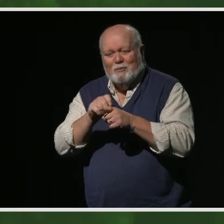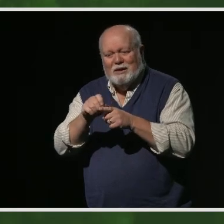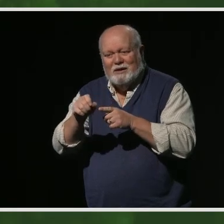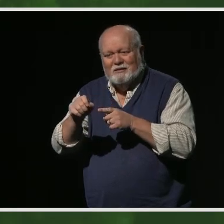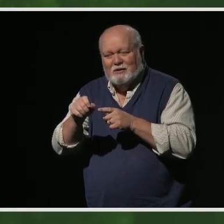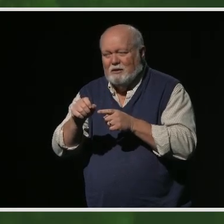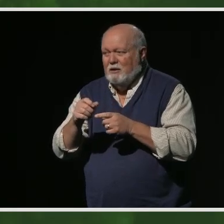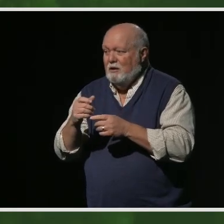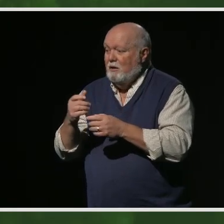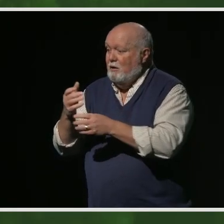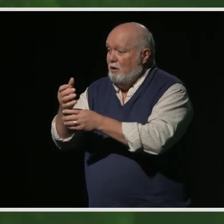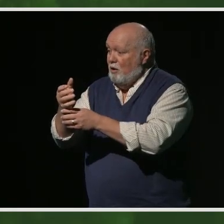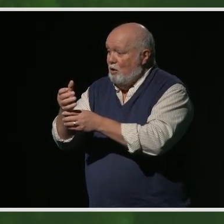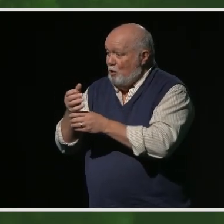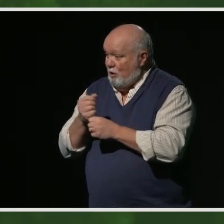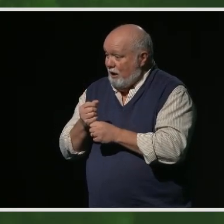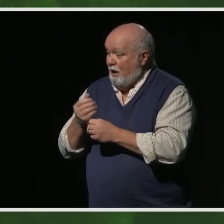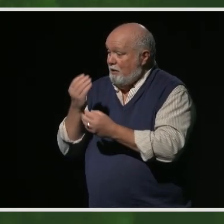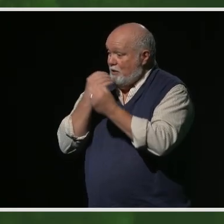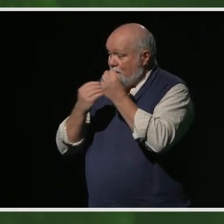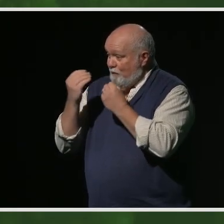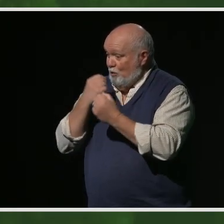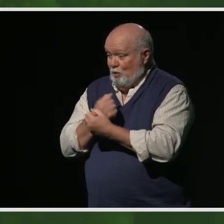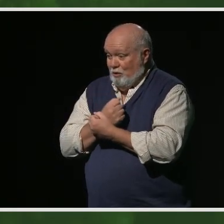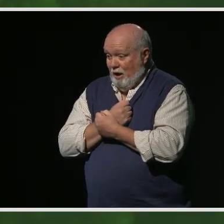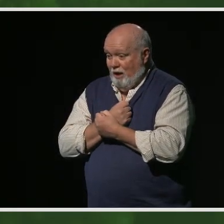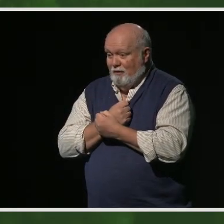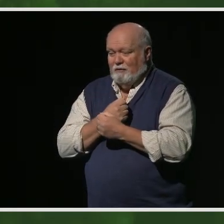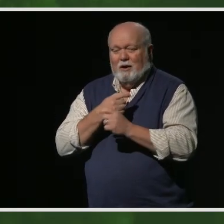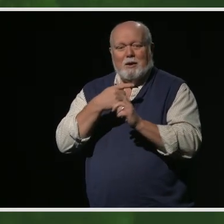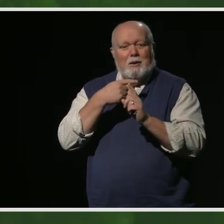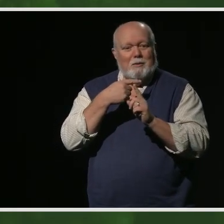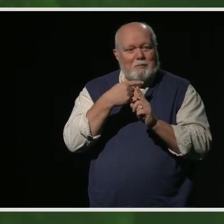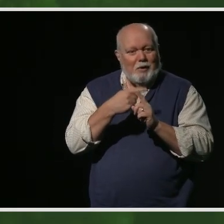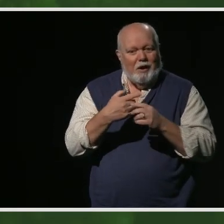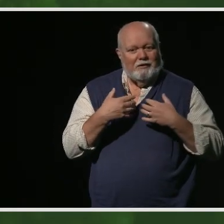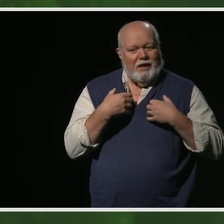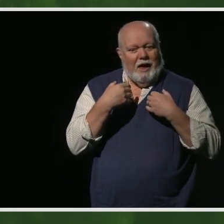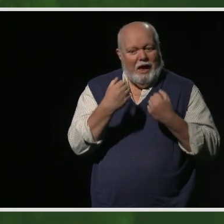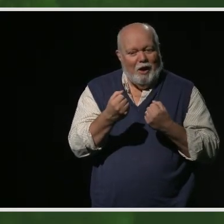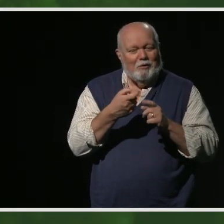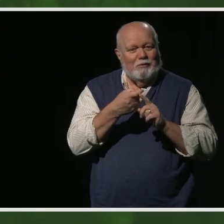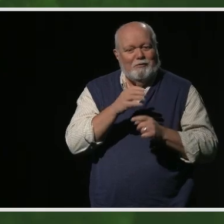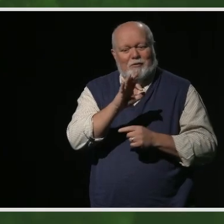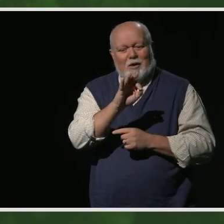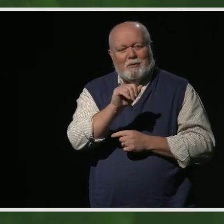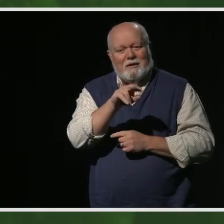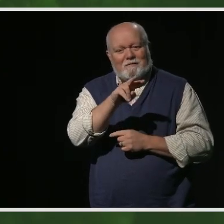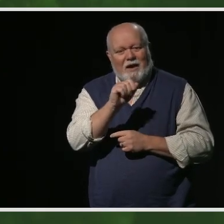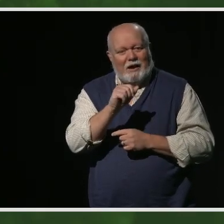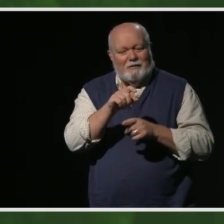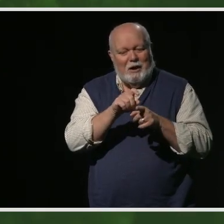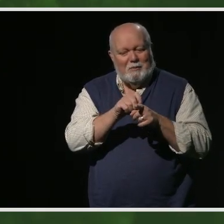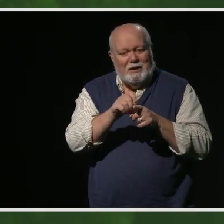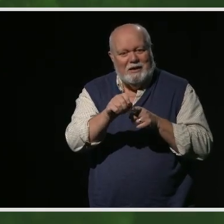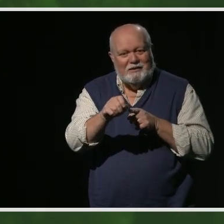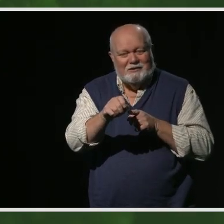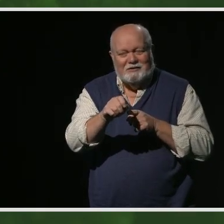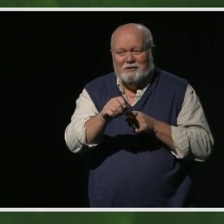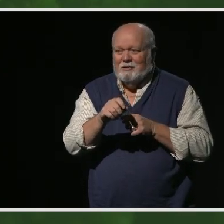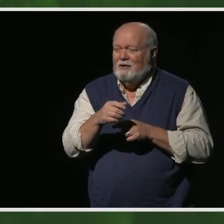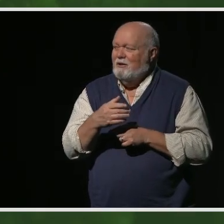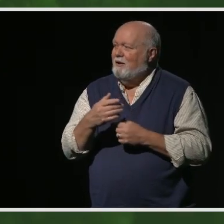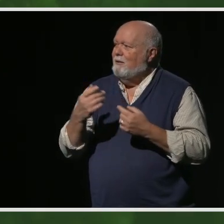love, but with the nutrition of fava beans. Finally, a pancake parents feel good about serving and kids